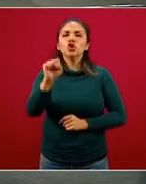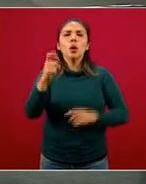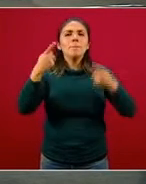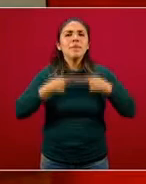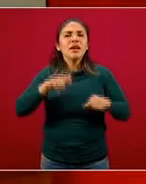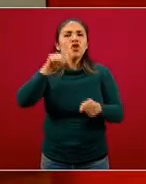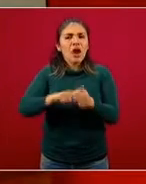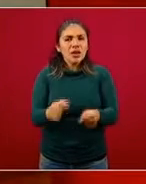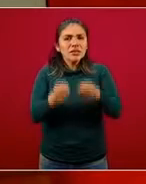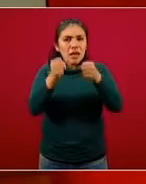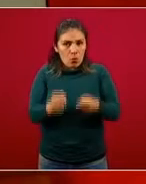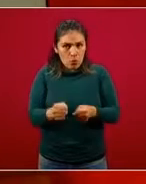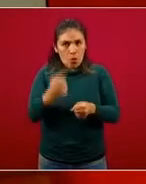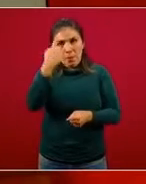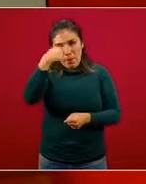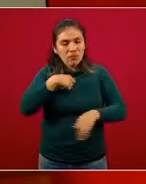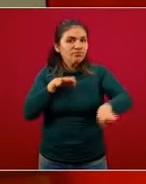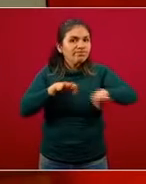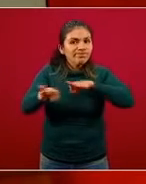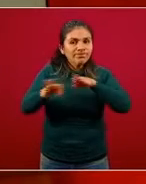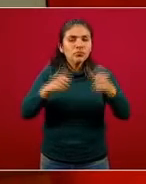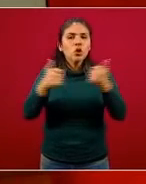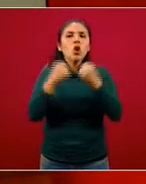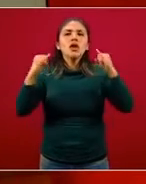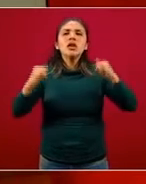into all the different